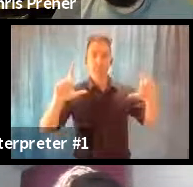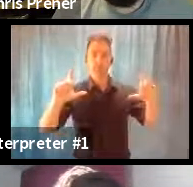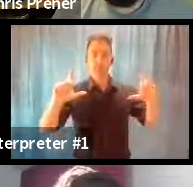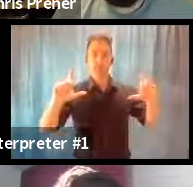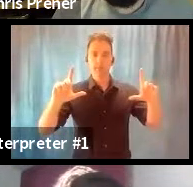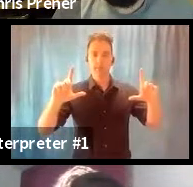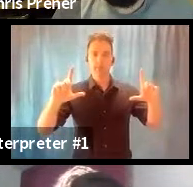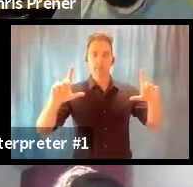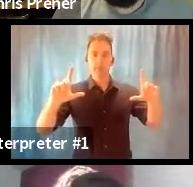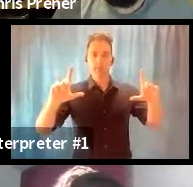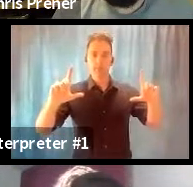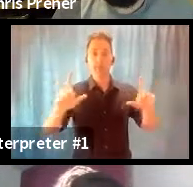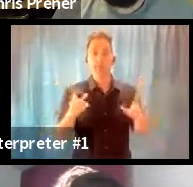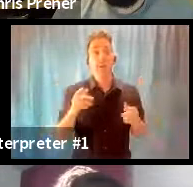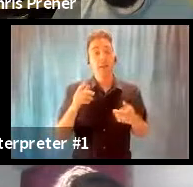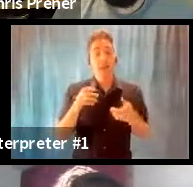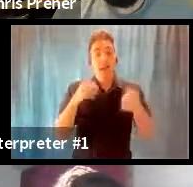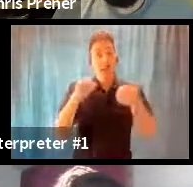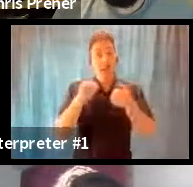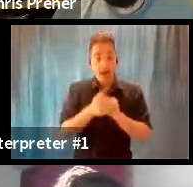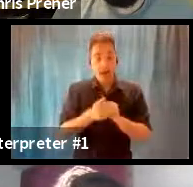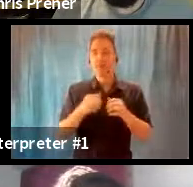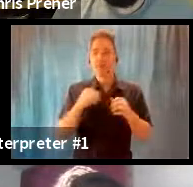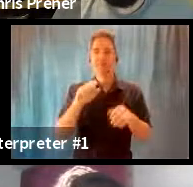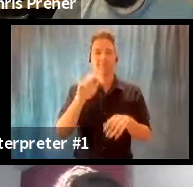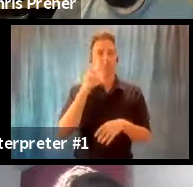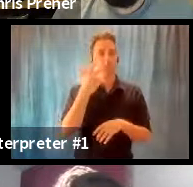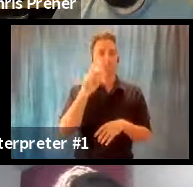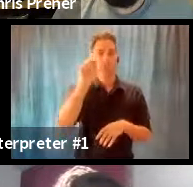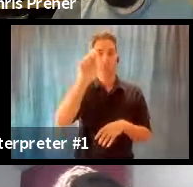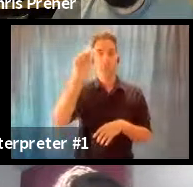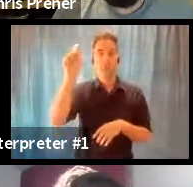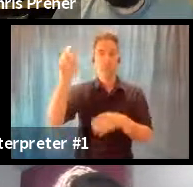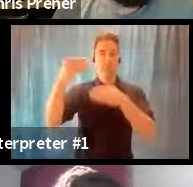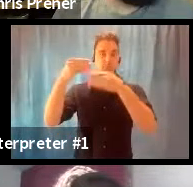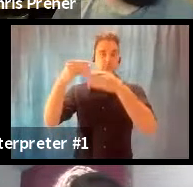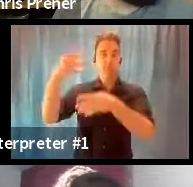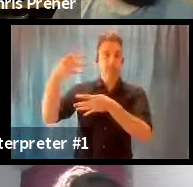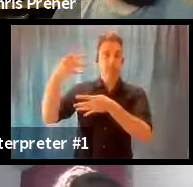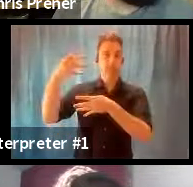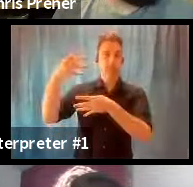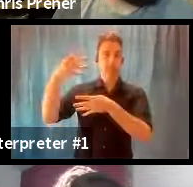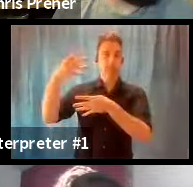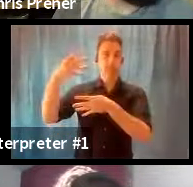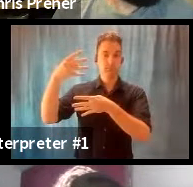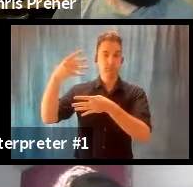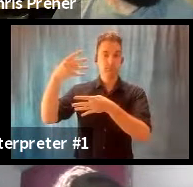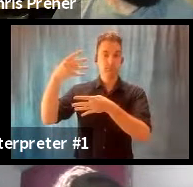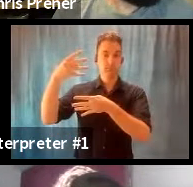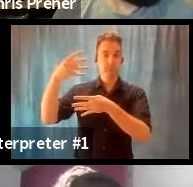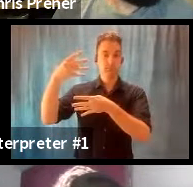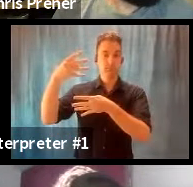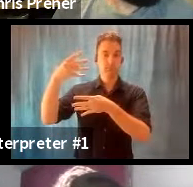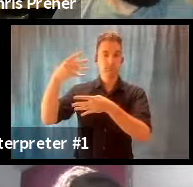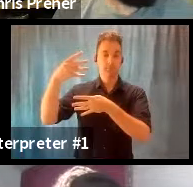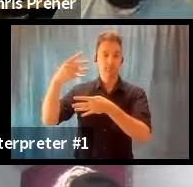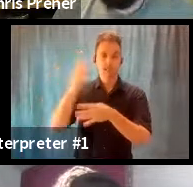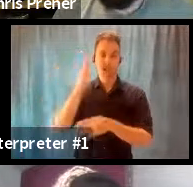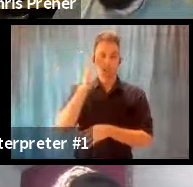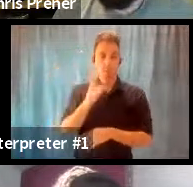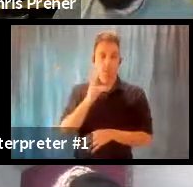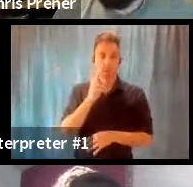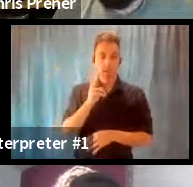three dots on the top right of your box, and then you'll see that you need to go to